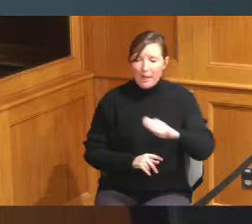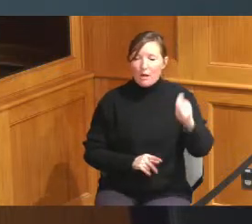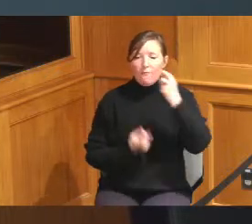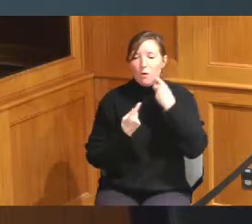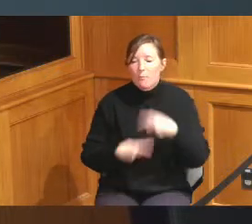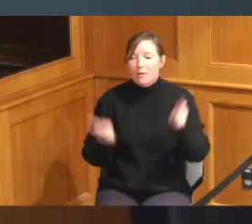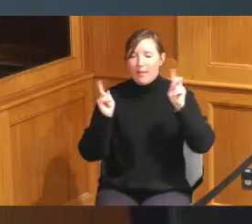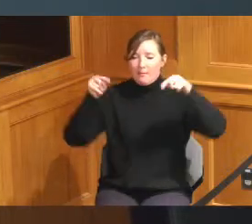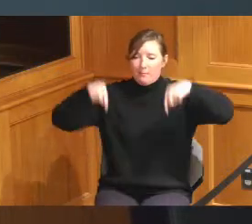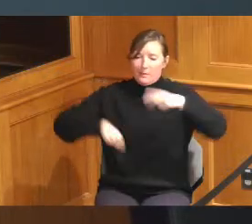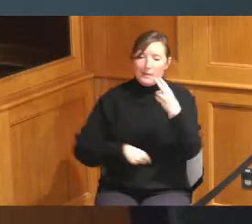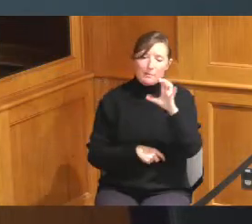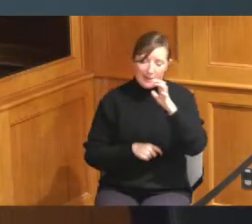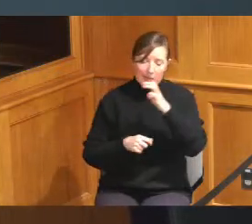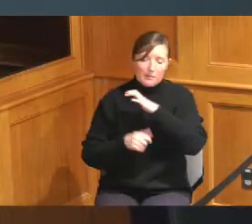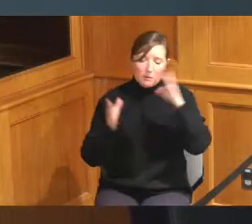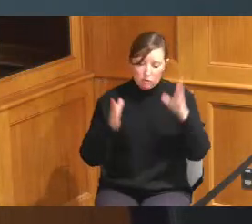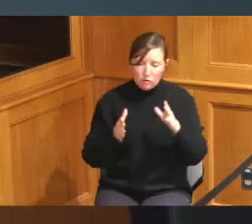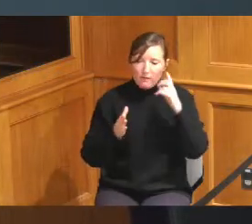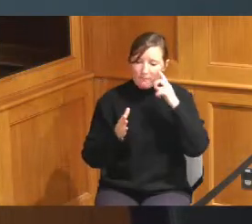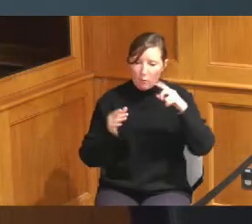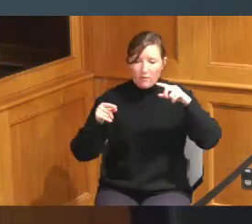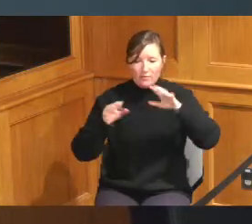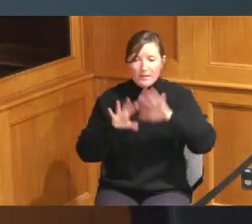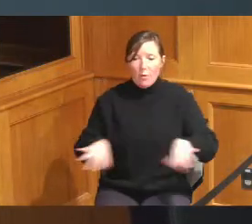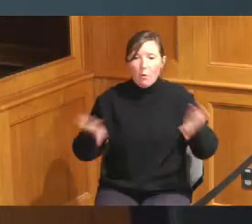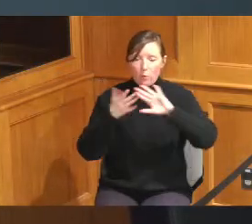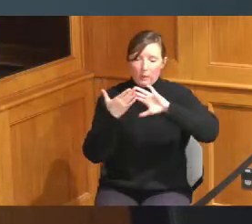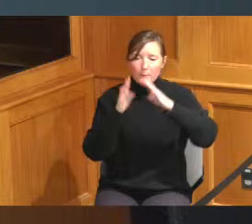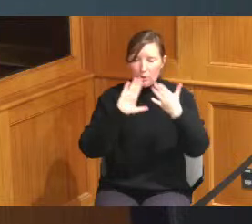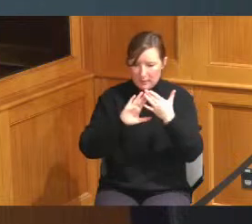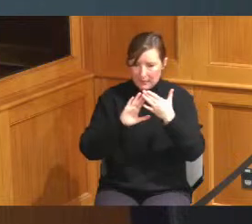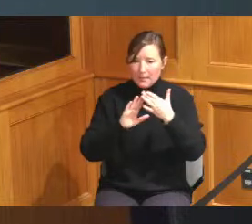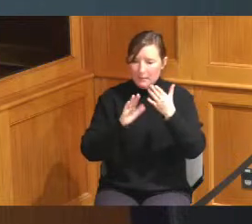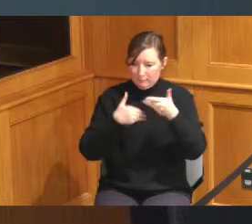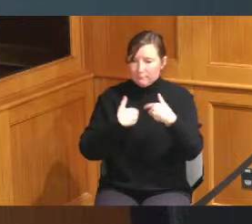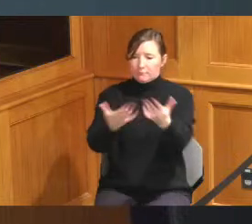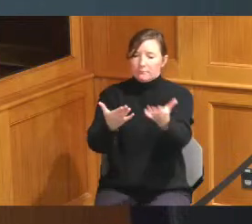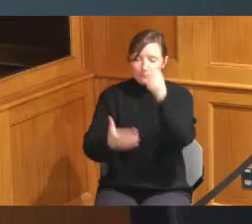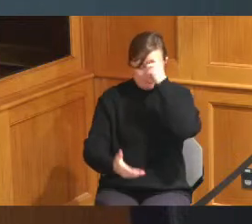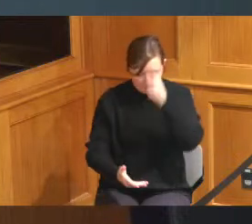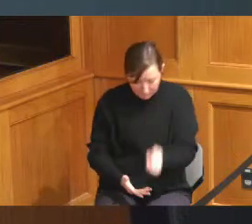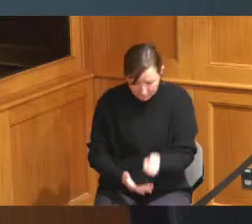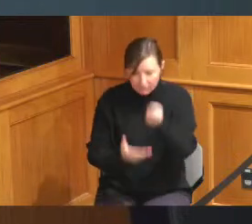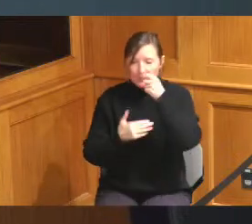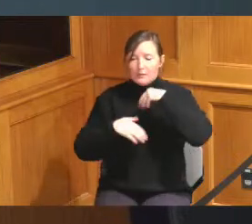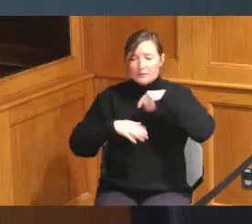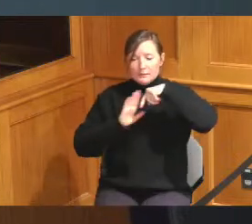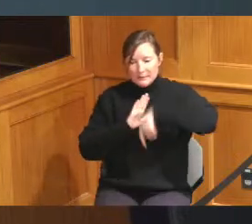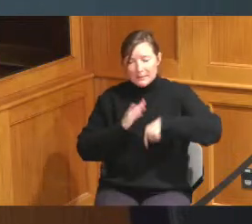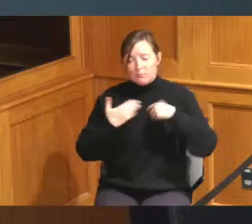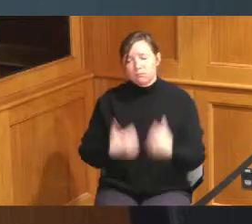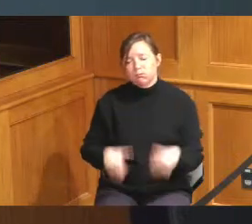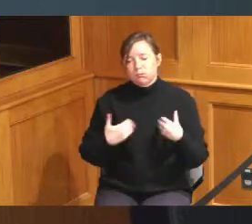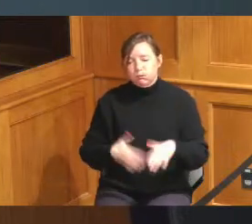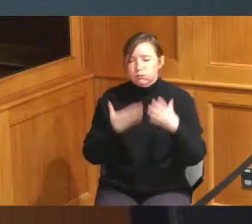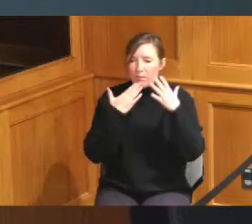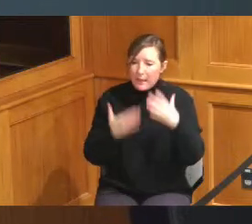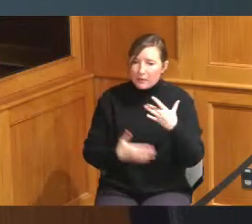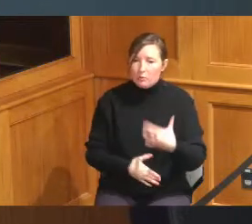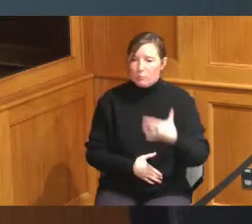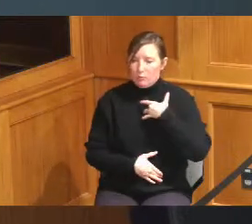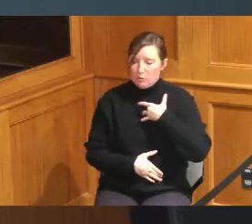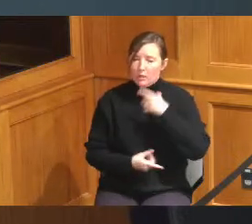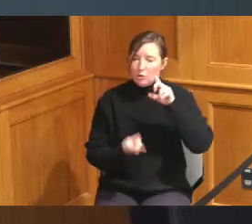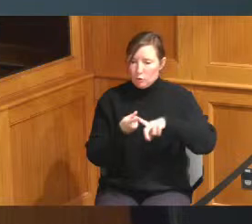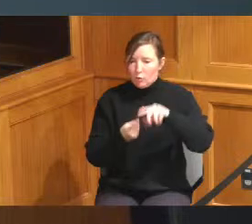County Commissioners, on behalf of its residents and the entire community, hereby extends its deepest gratitude and appreciation